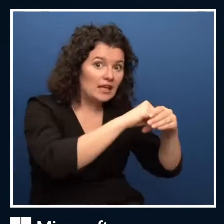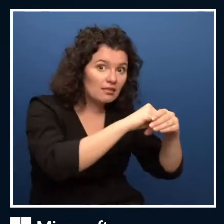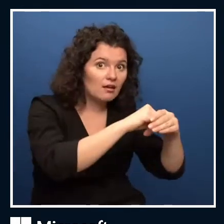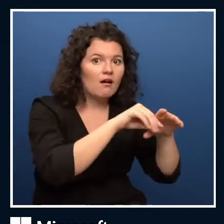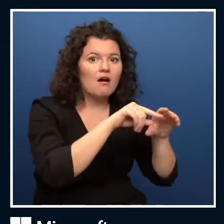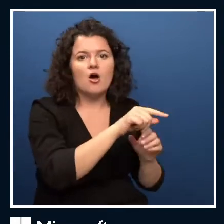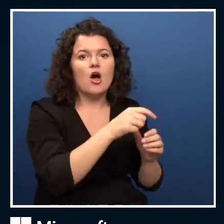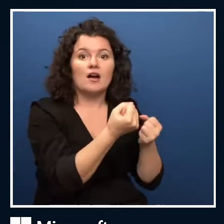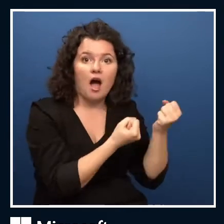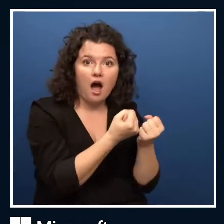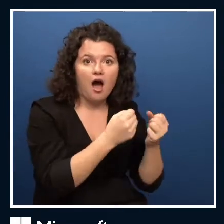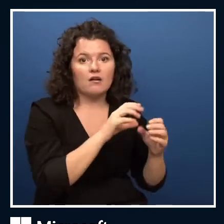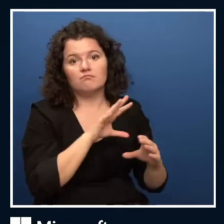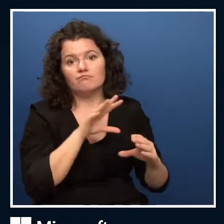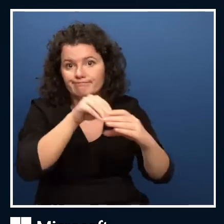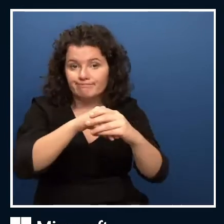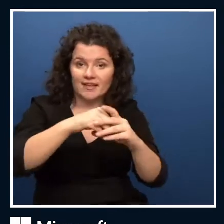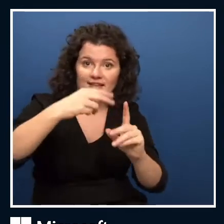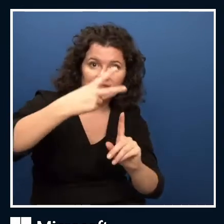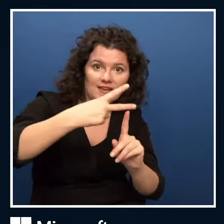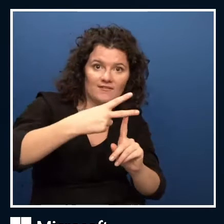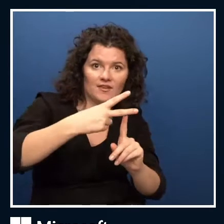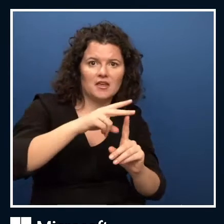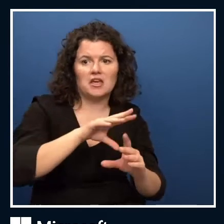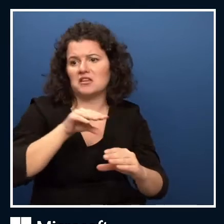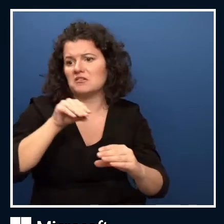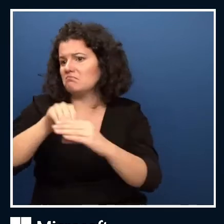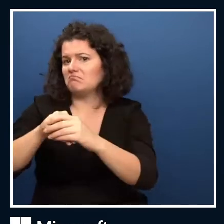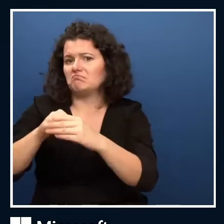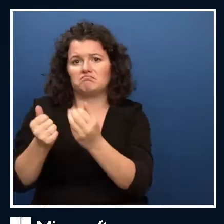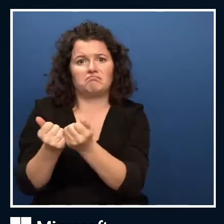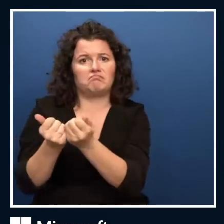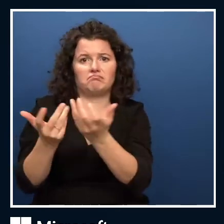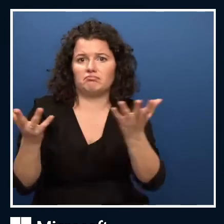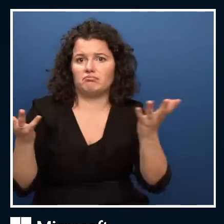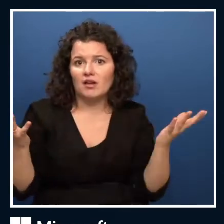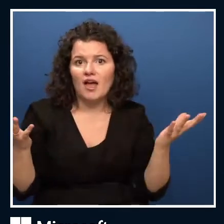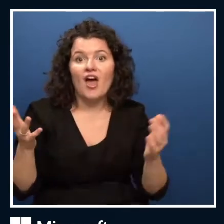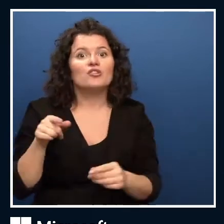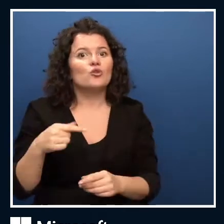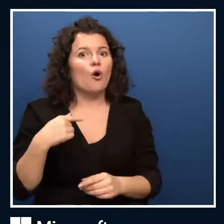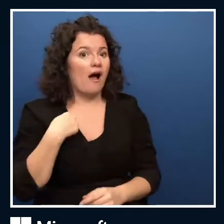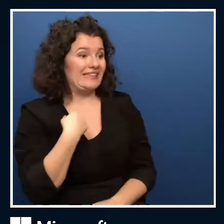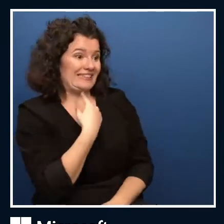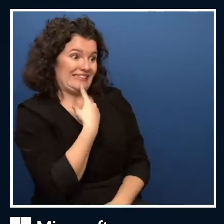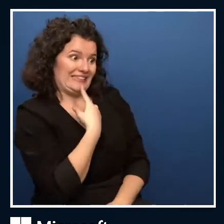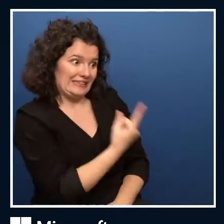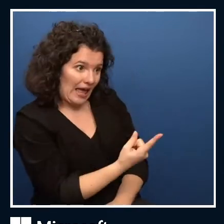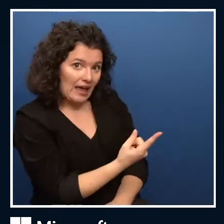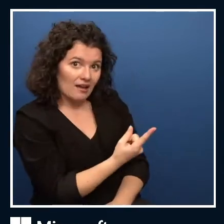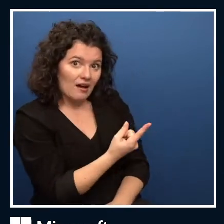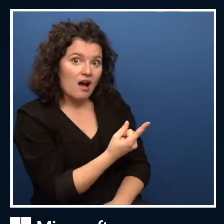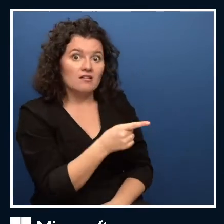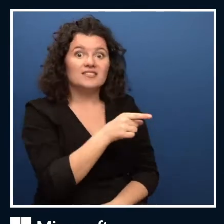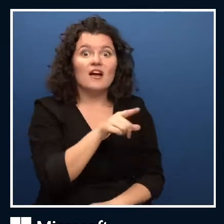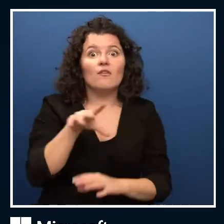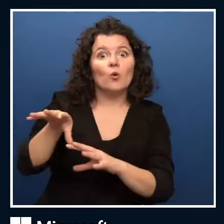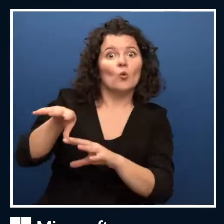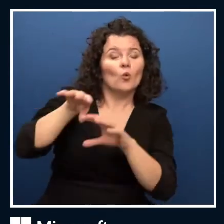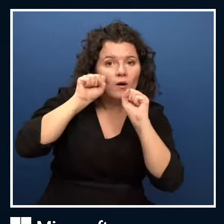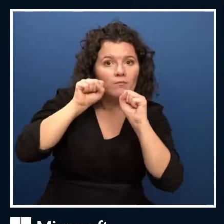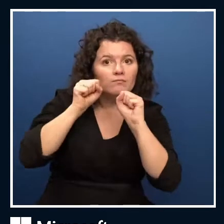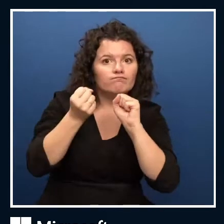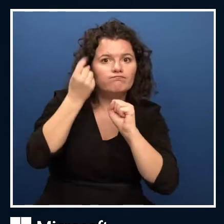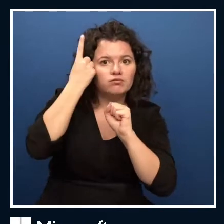AI assistant which understands your language, which understands your thoughts, and helps you to achieve more in your life.